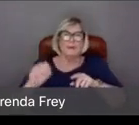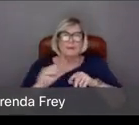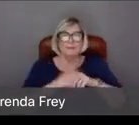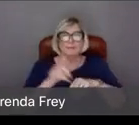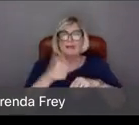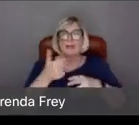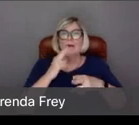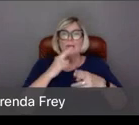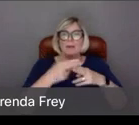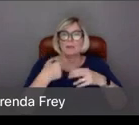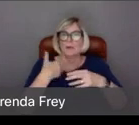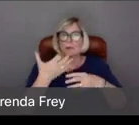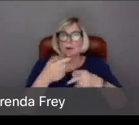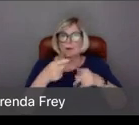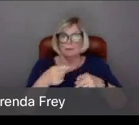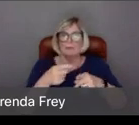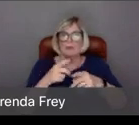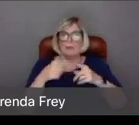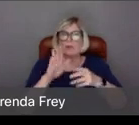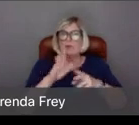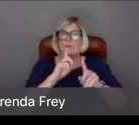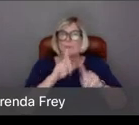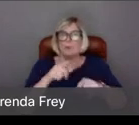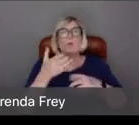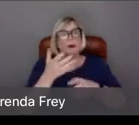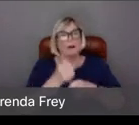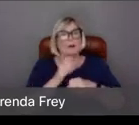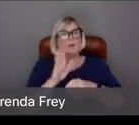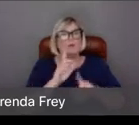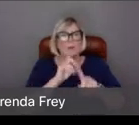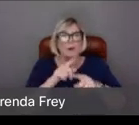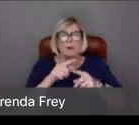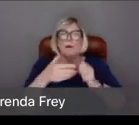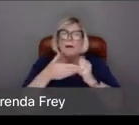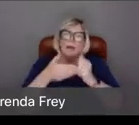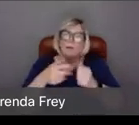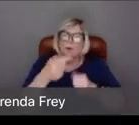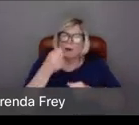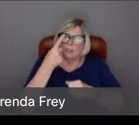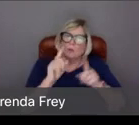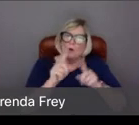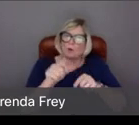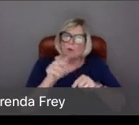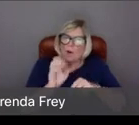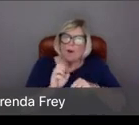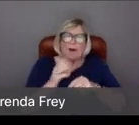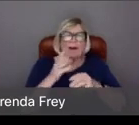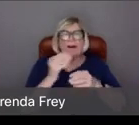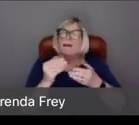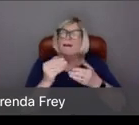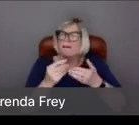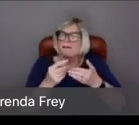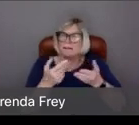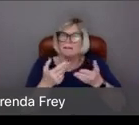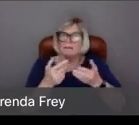Another mention I want to make about the report, because you're going to want to get your report to help understand where you are and what's contributing to your credit score,